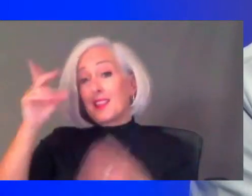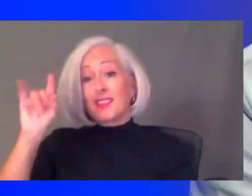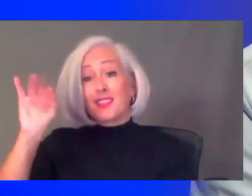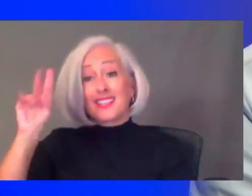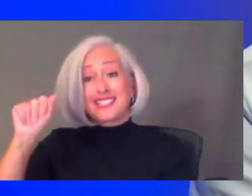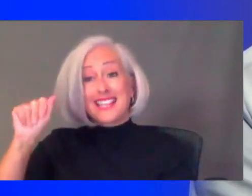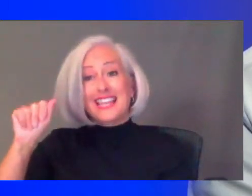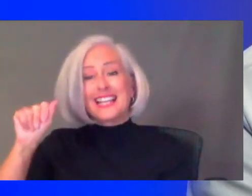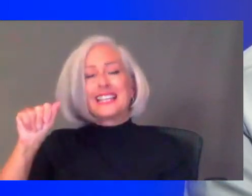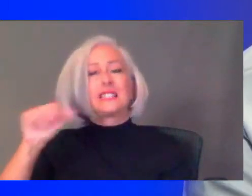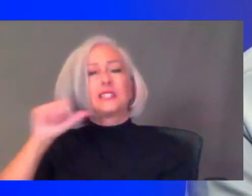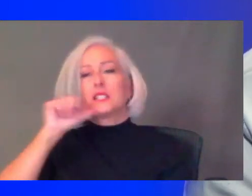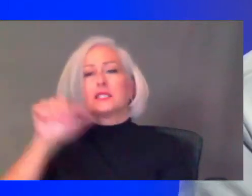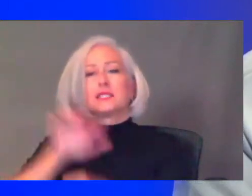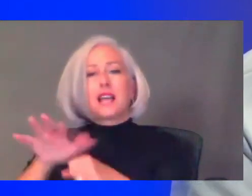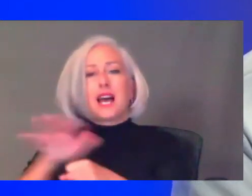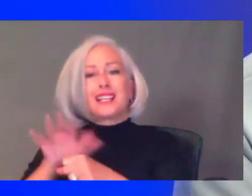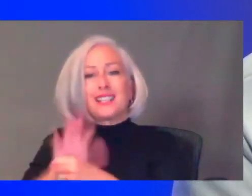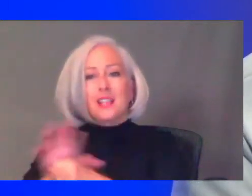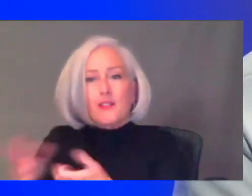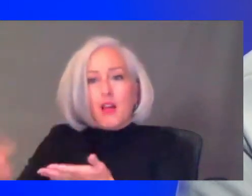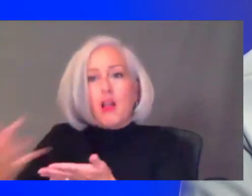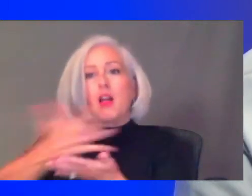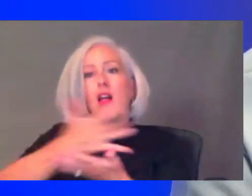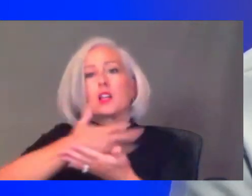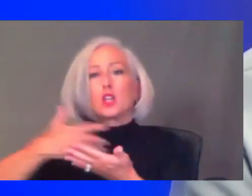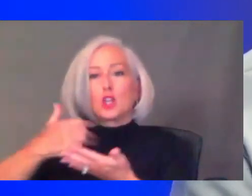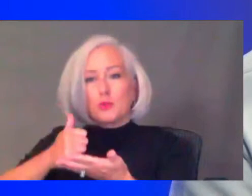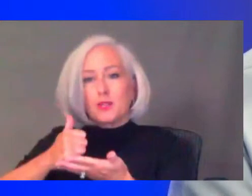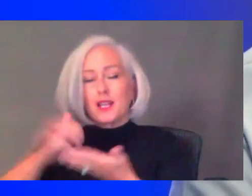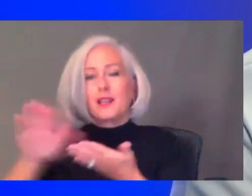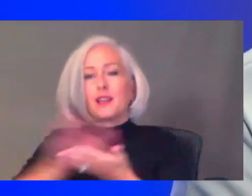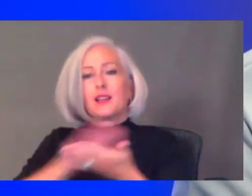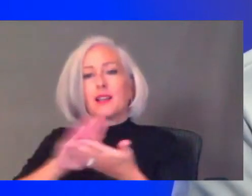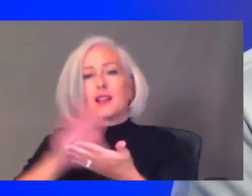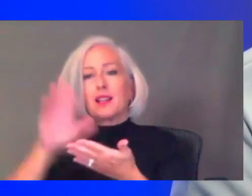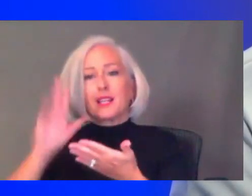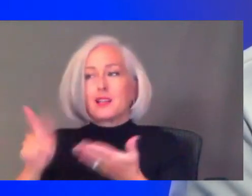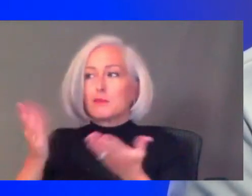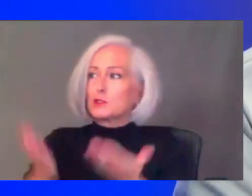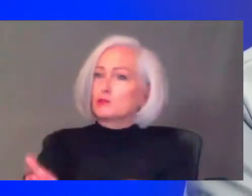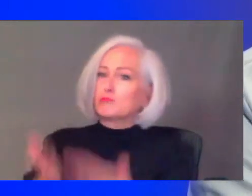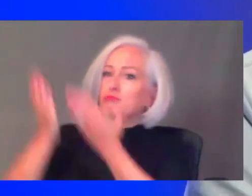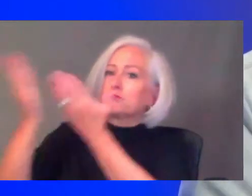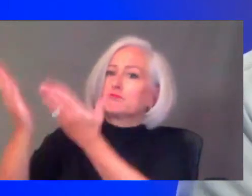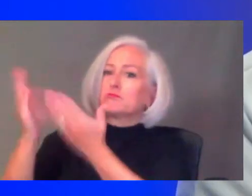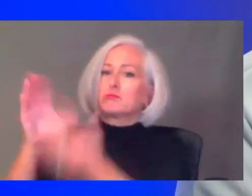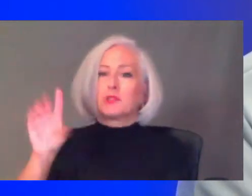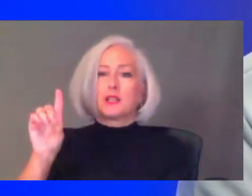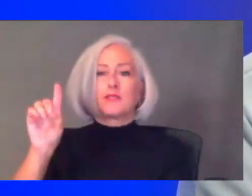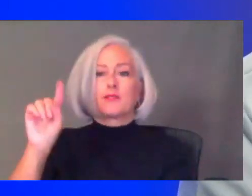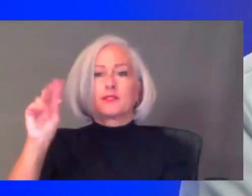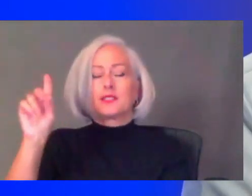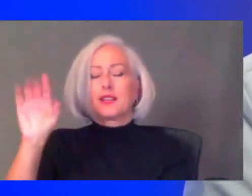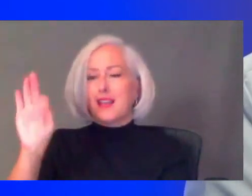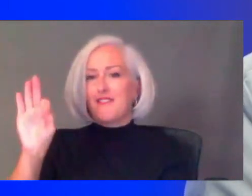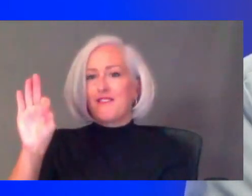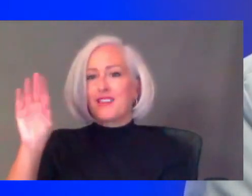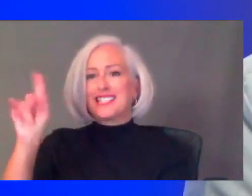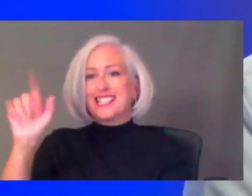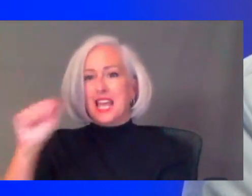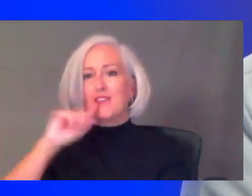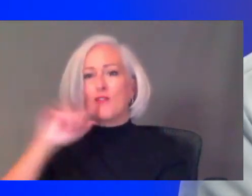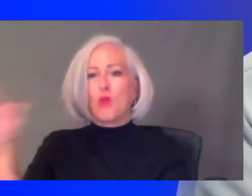COVID, whether it be an infusion, an injection, or an oral pill. And can I just say a couple of quick points